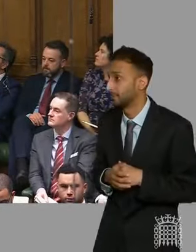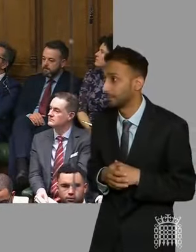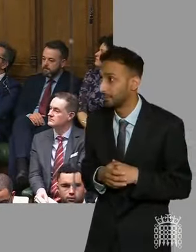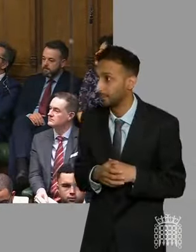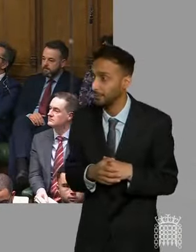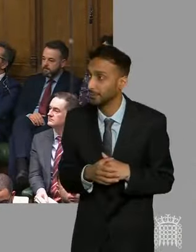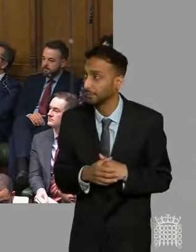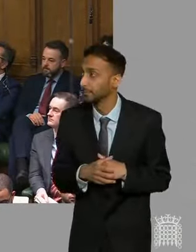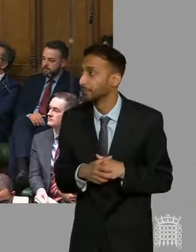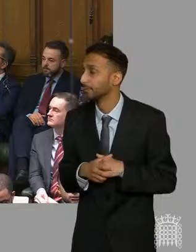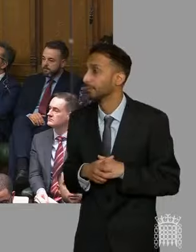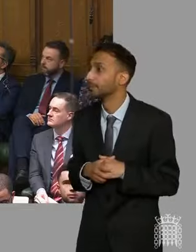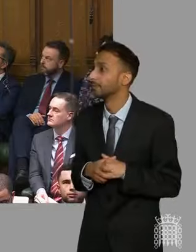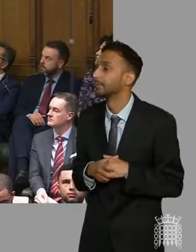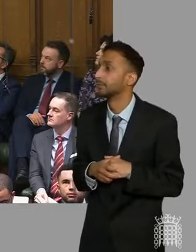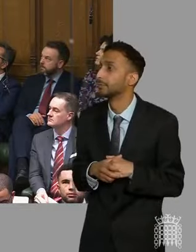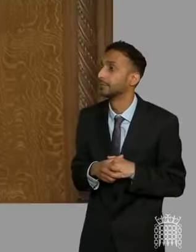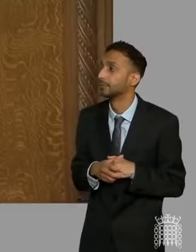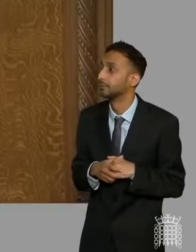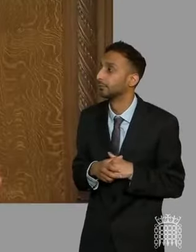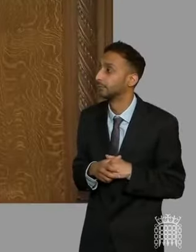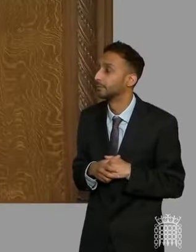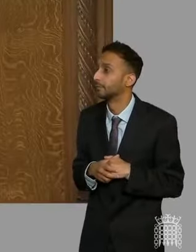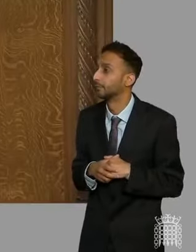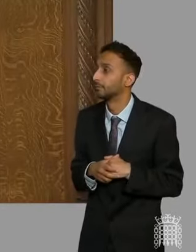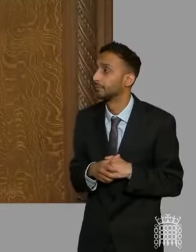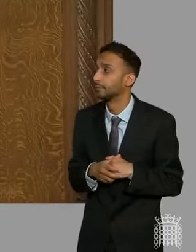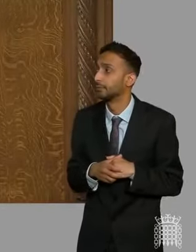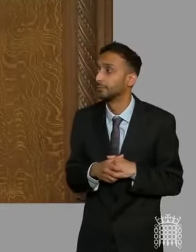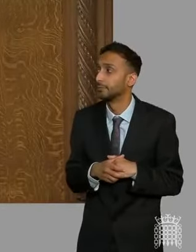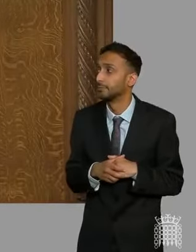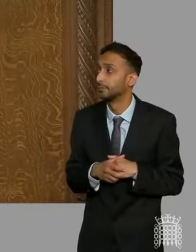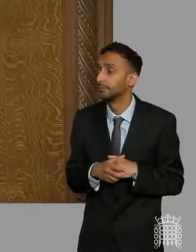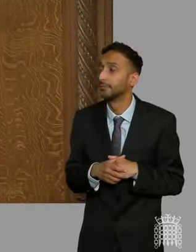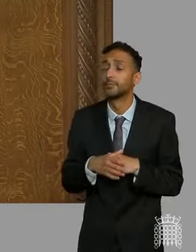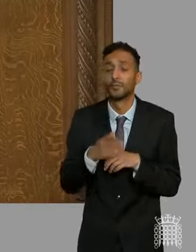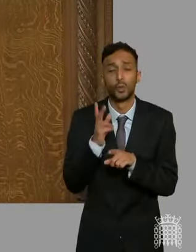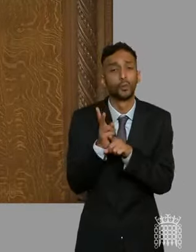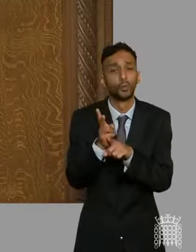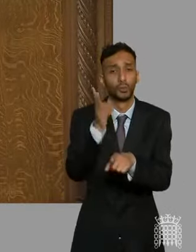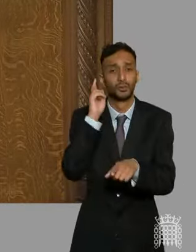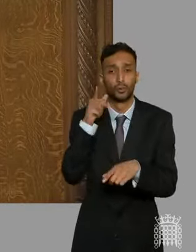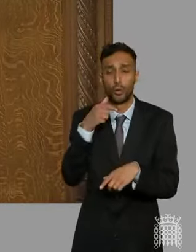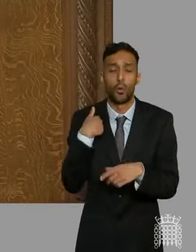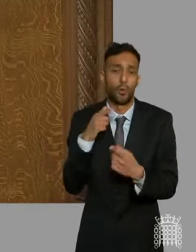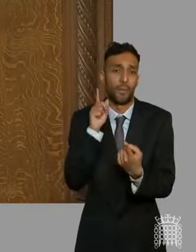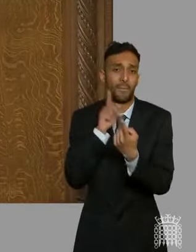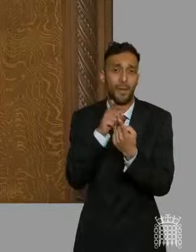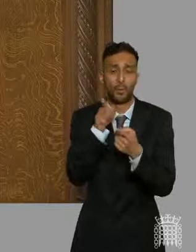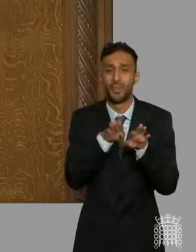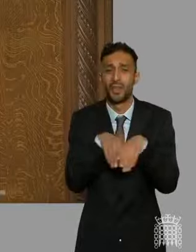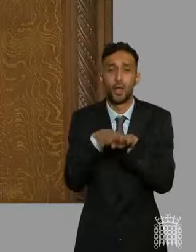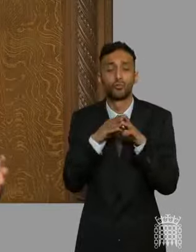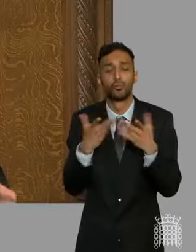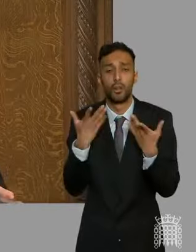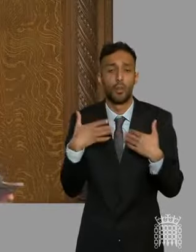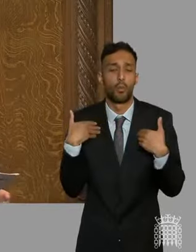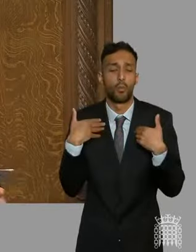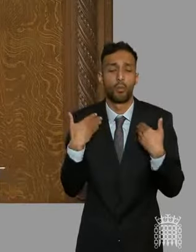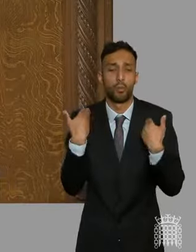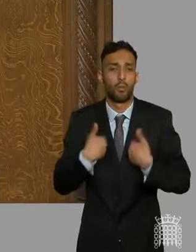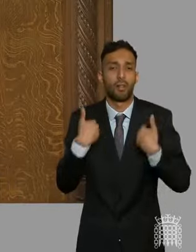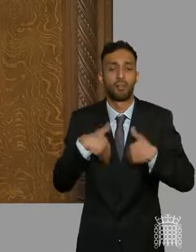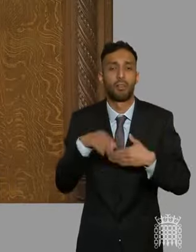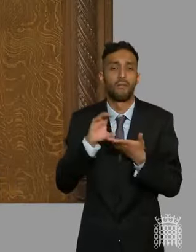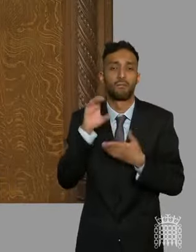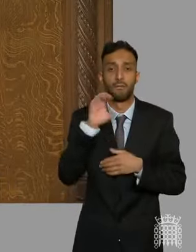weeks ago, Scottish Labour colleagues and I met with the National Wealth Fund to make the case for investment in Grangemouth. I strongly welcome the exceptional commitment this Labour